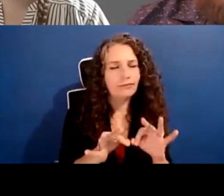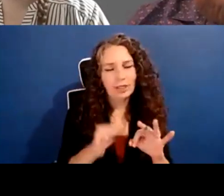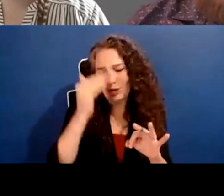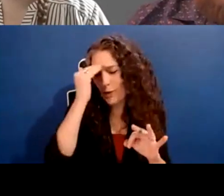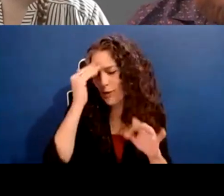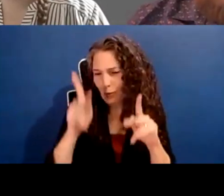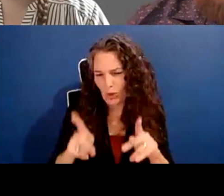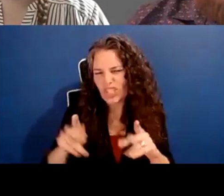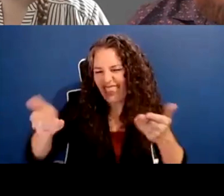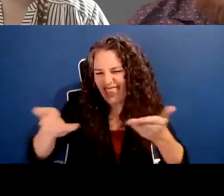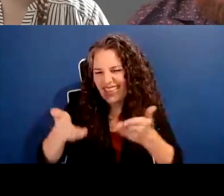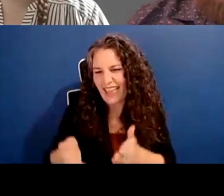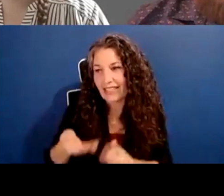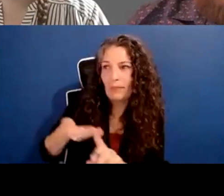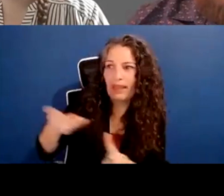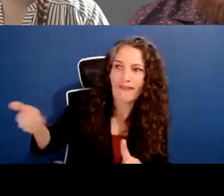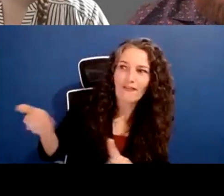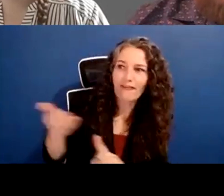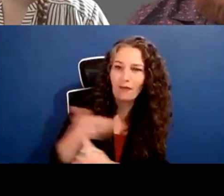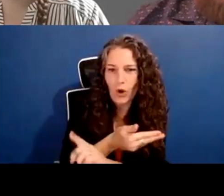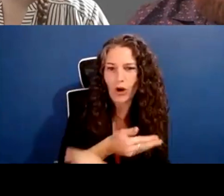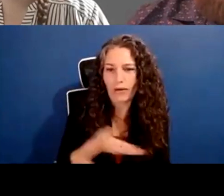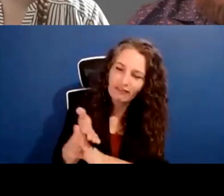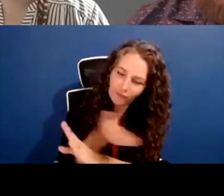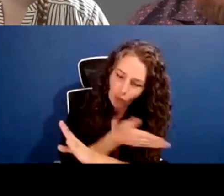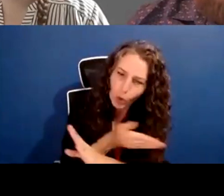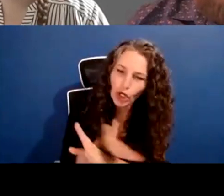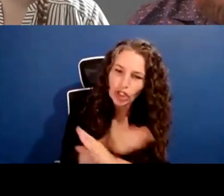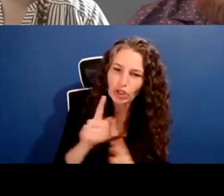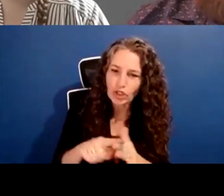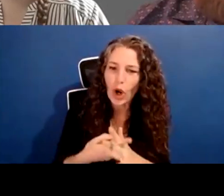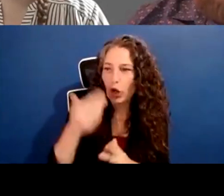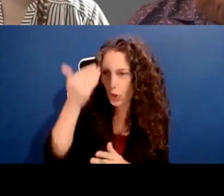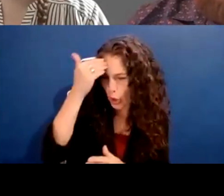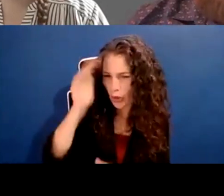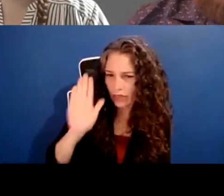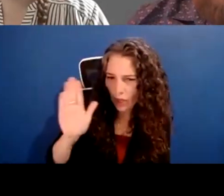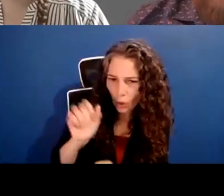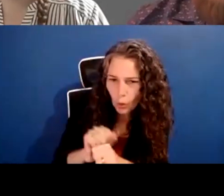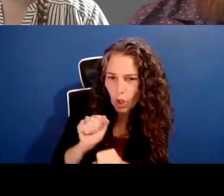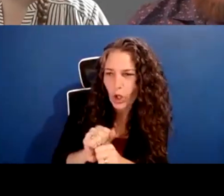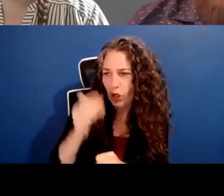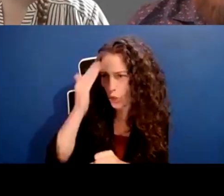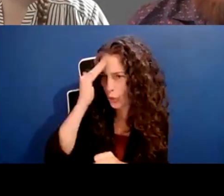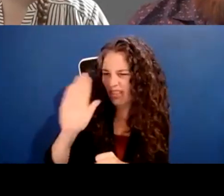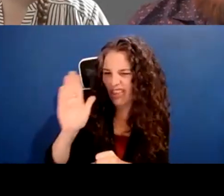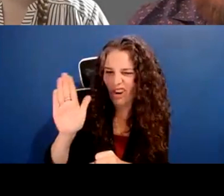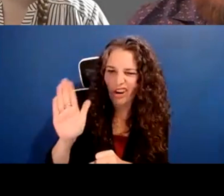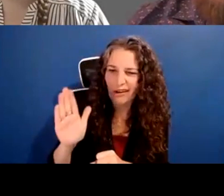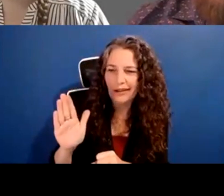what their work is, what's important to them, what they like talking about.